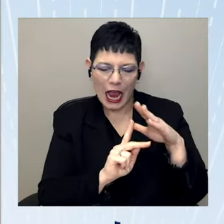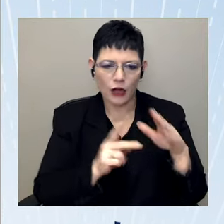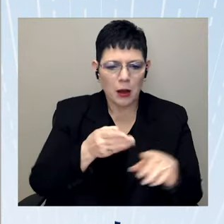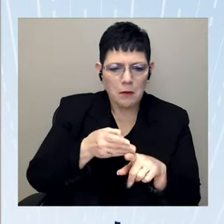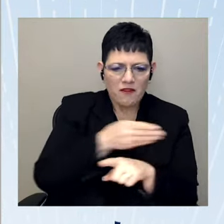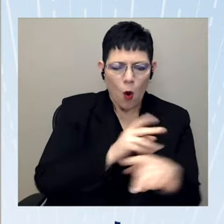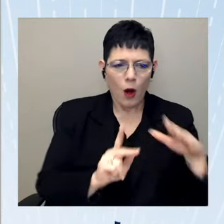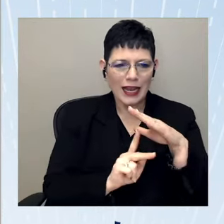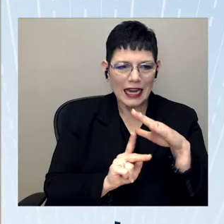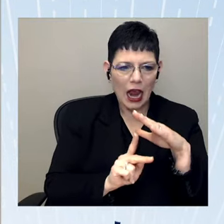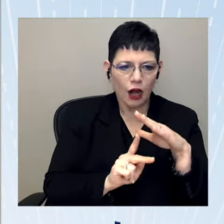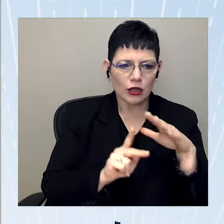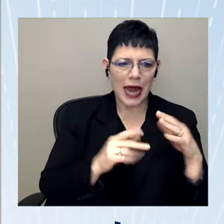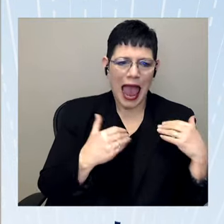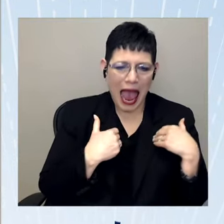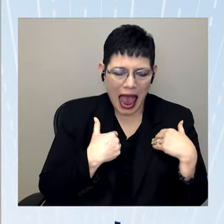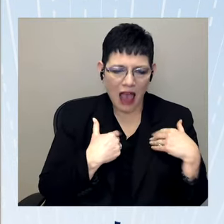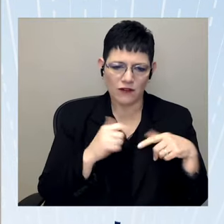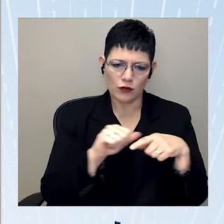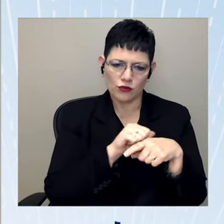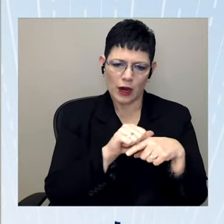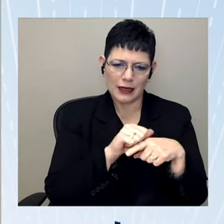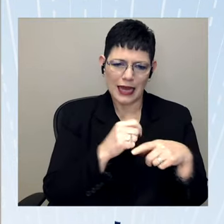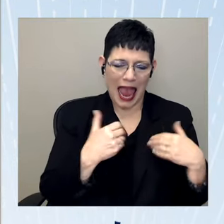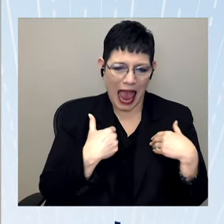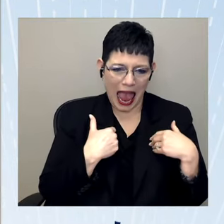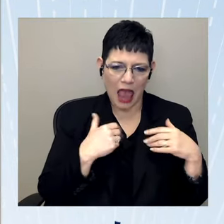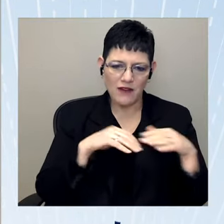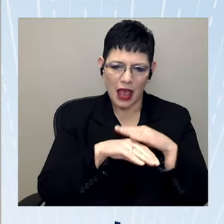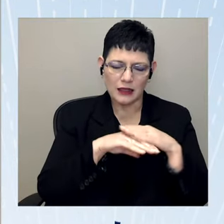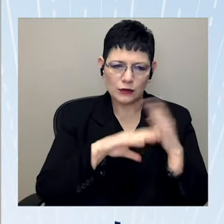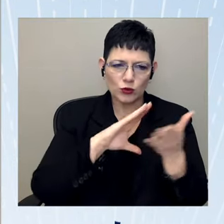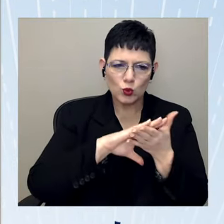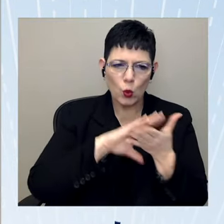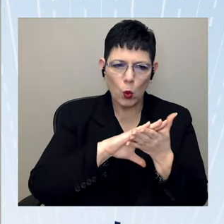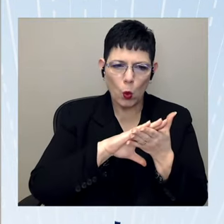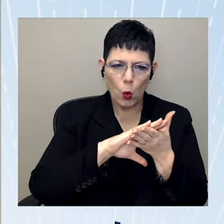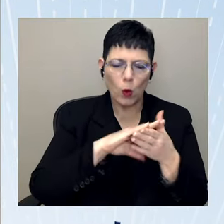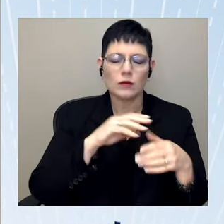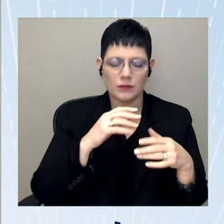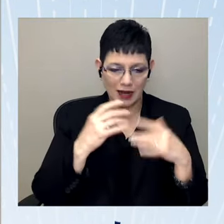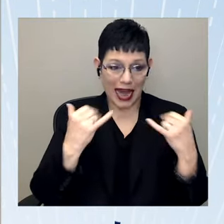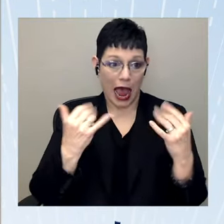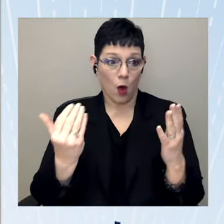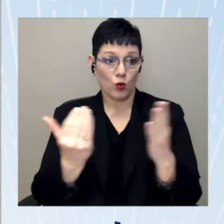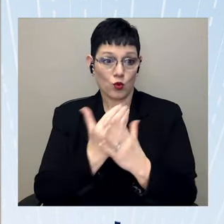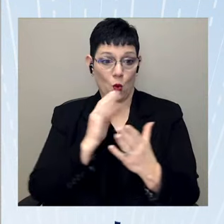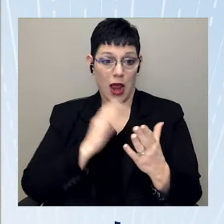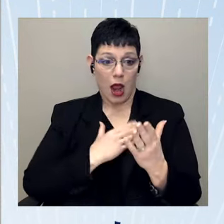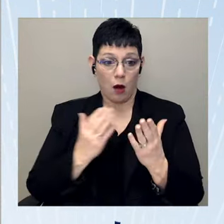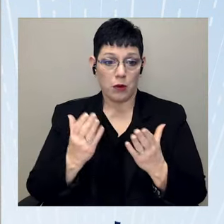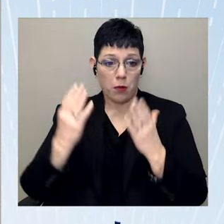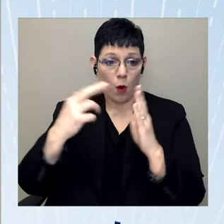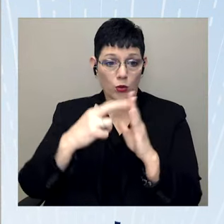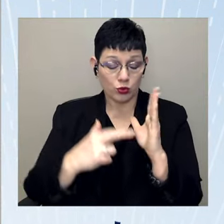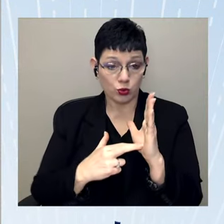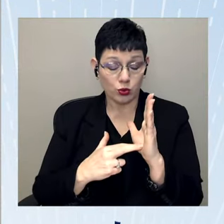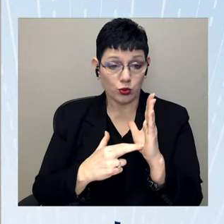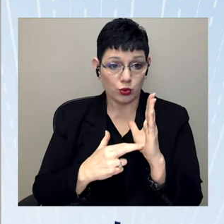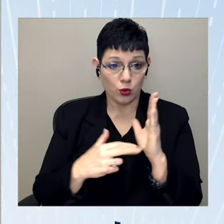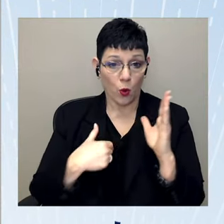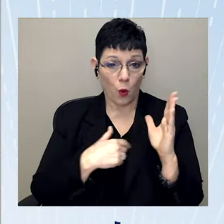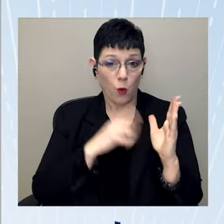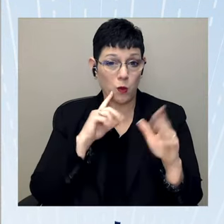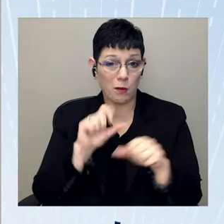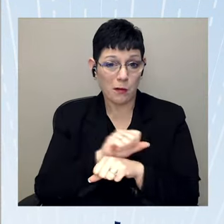college. They have the right launch. And so guess what? Under the president's, our proposed rule, we would make sure that